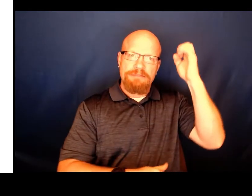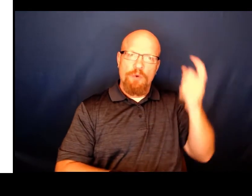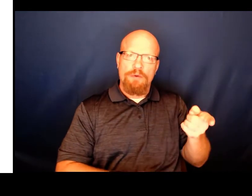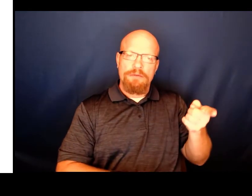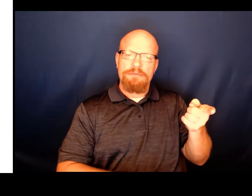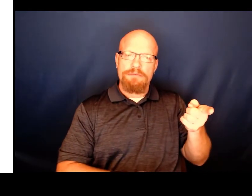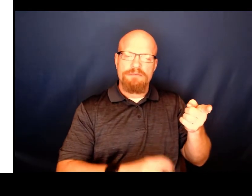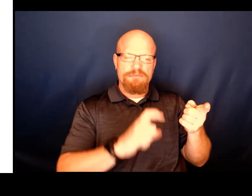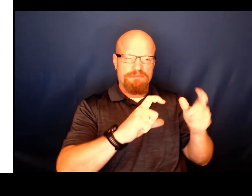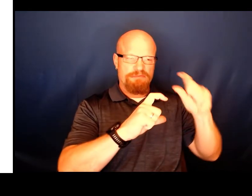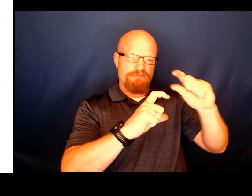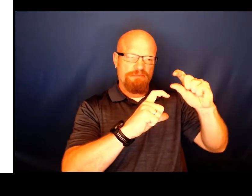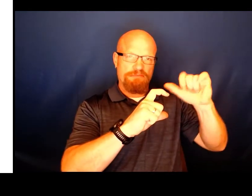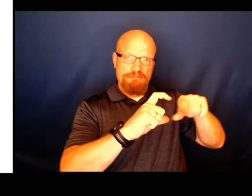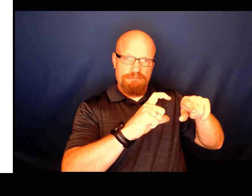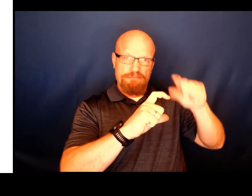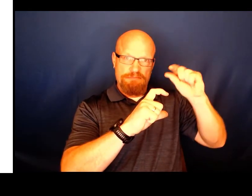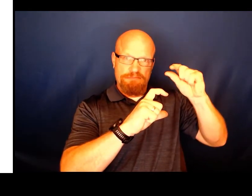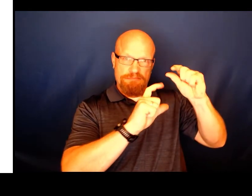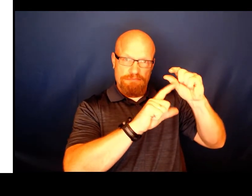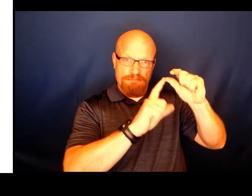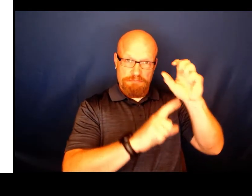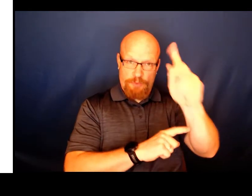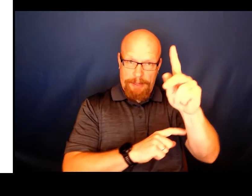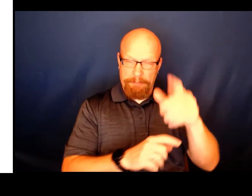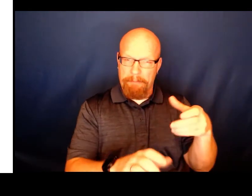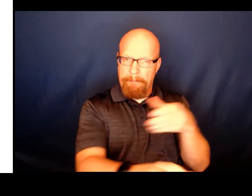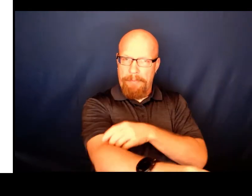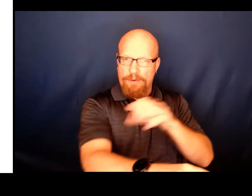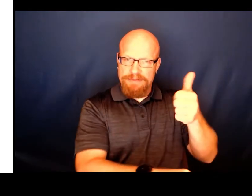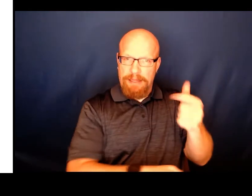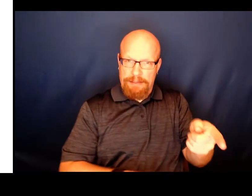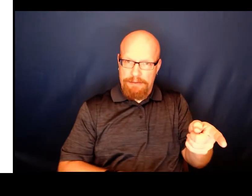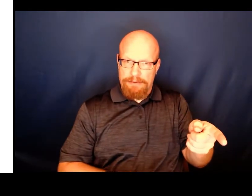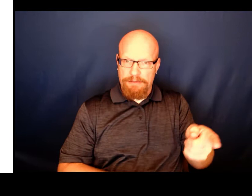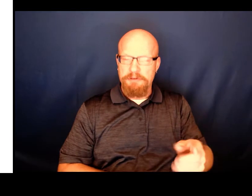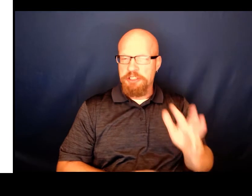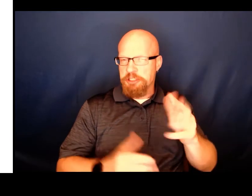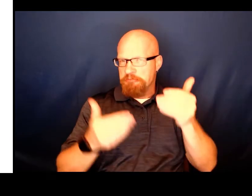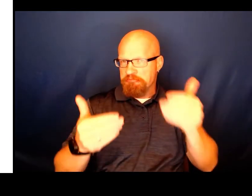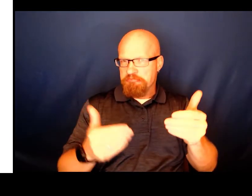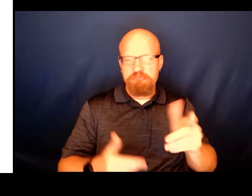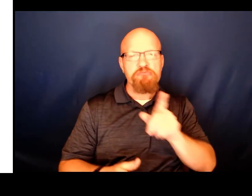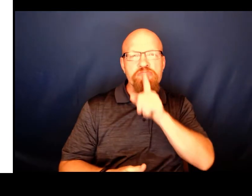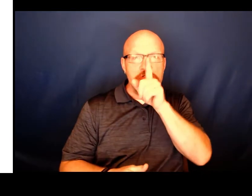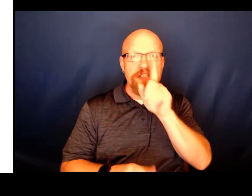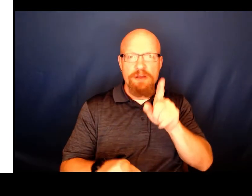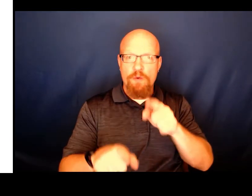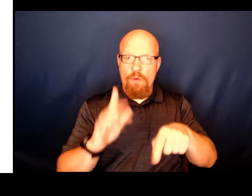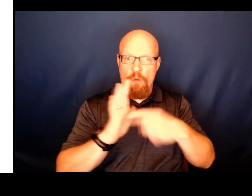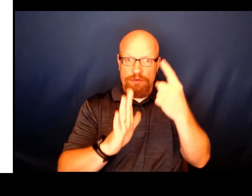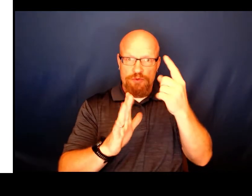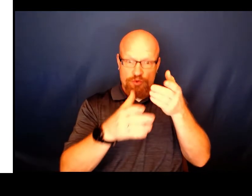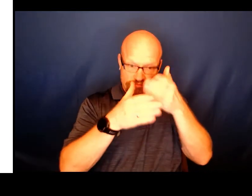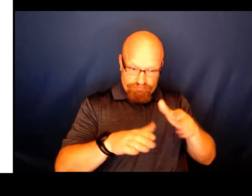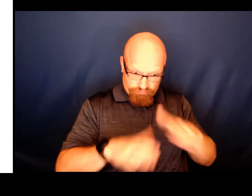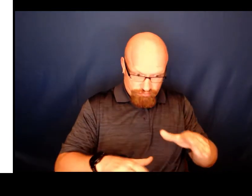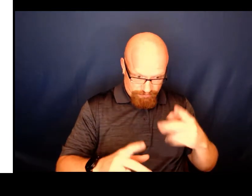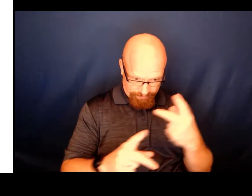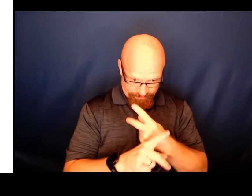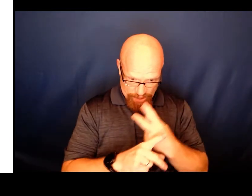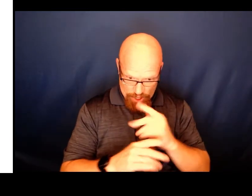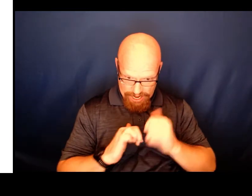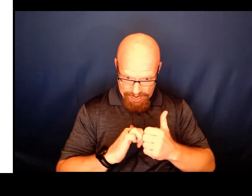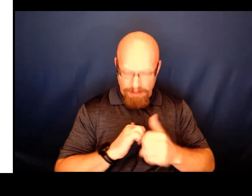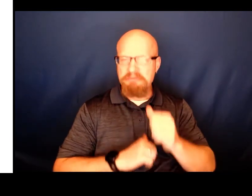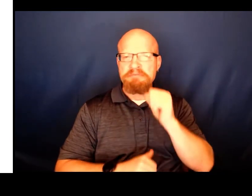using exponents. All right, the powers of 10, you see. So once you